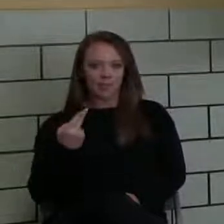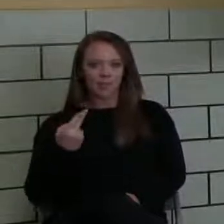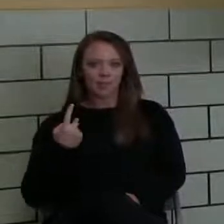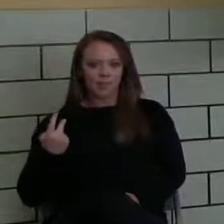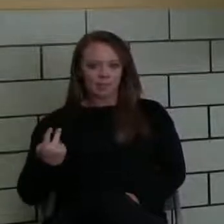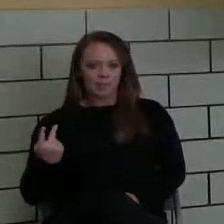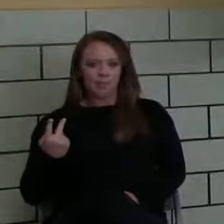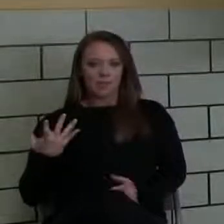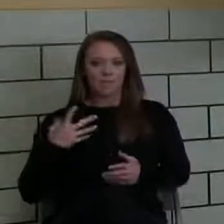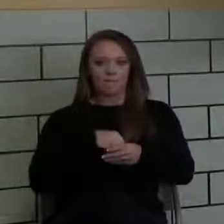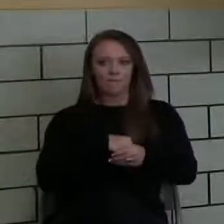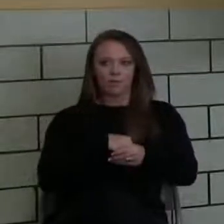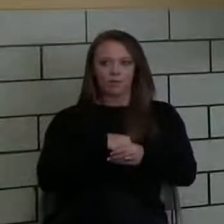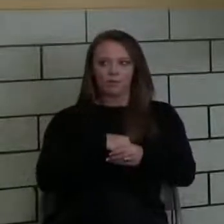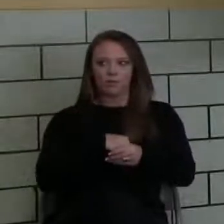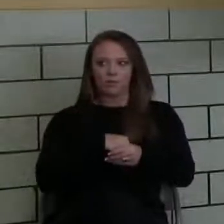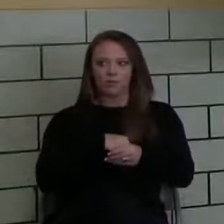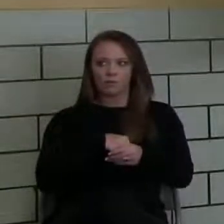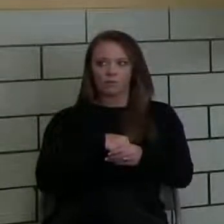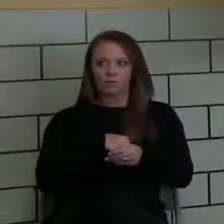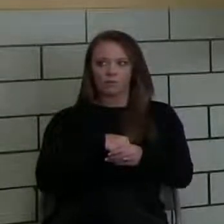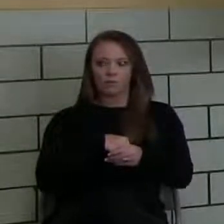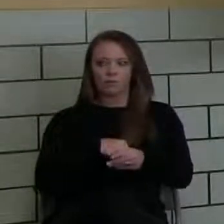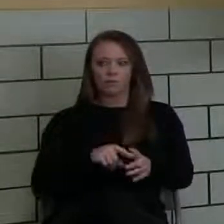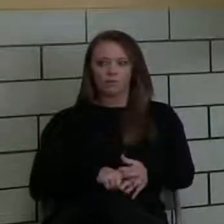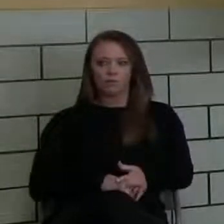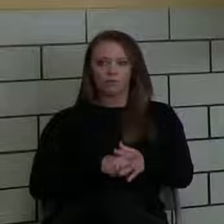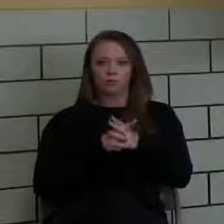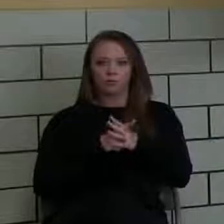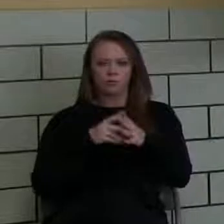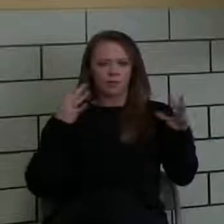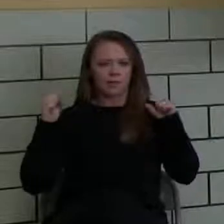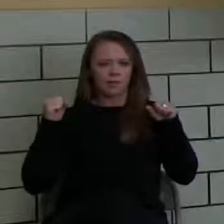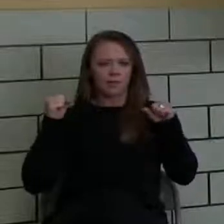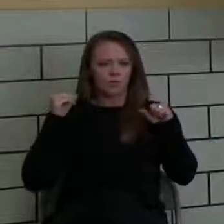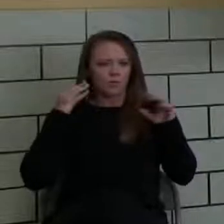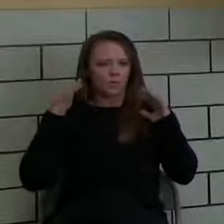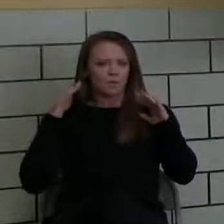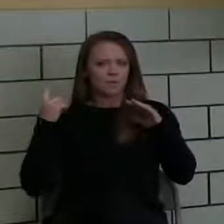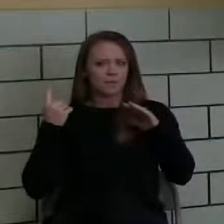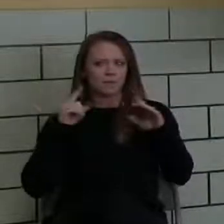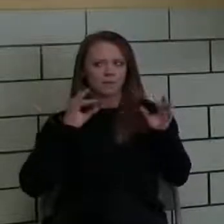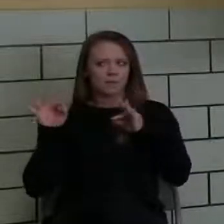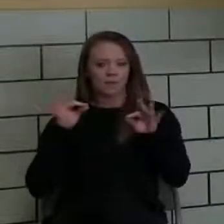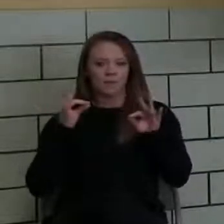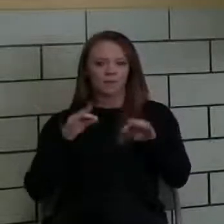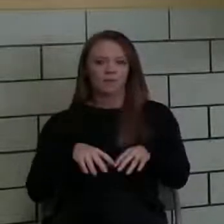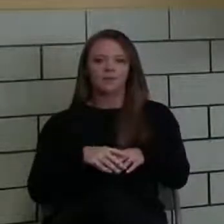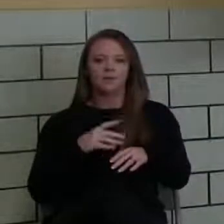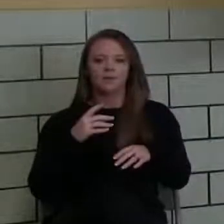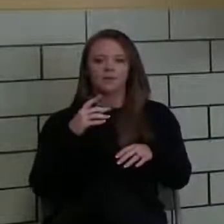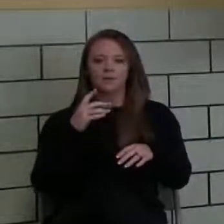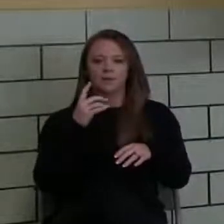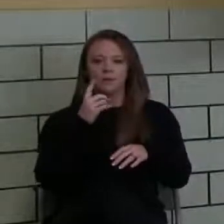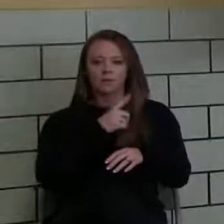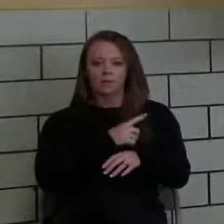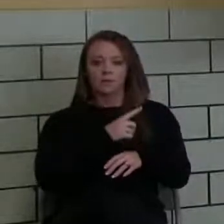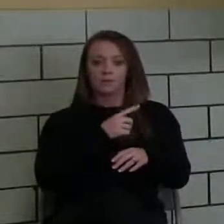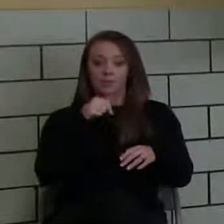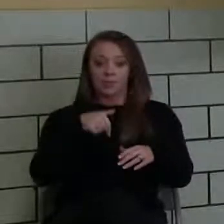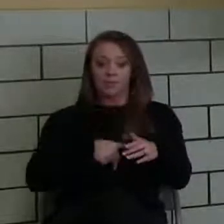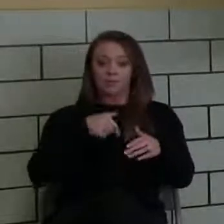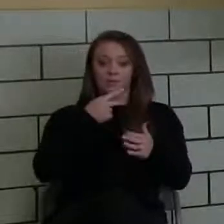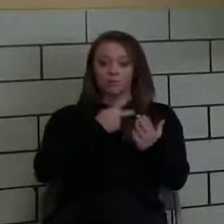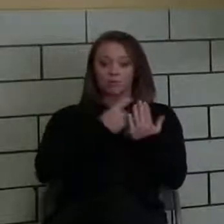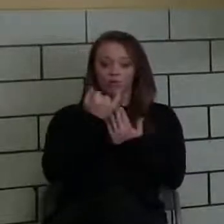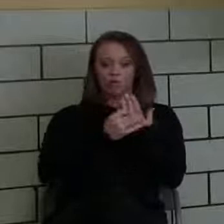want to show this picture because ultimately the groundwork for this project, the Streetscape project, started a long time